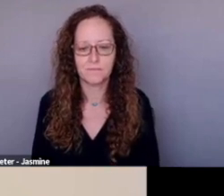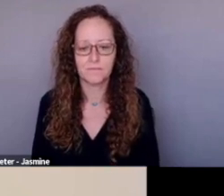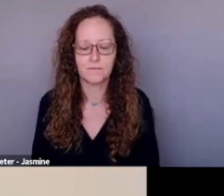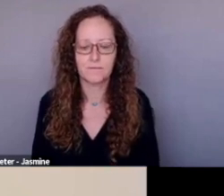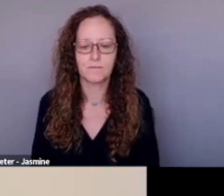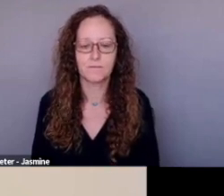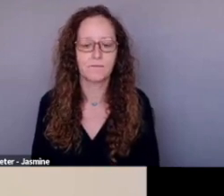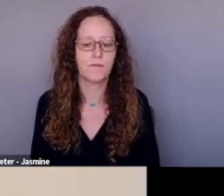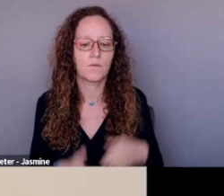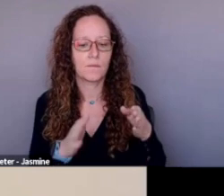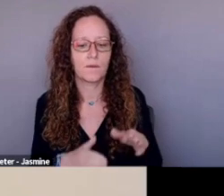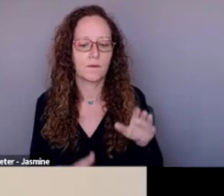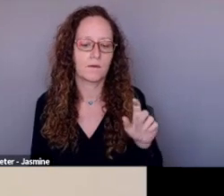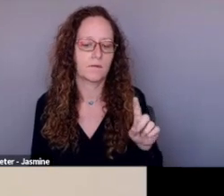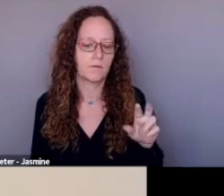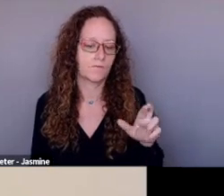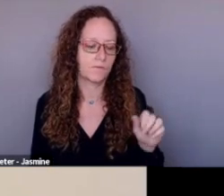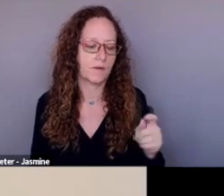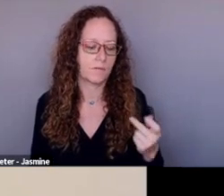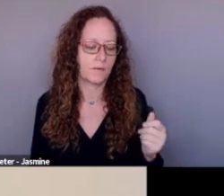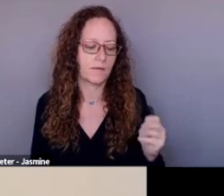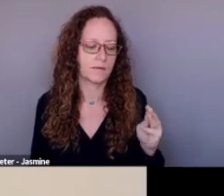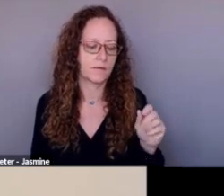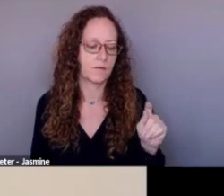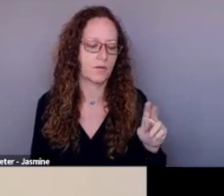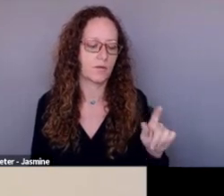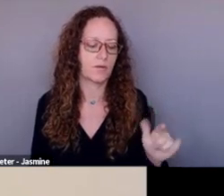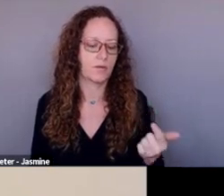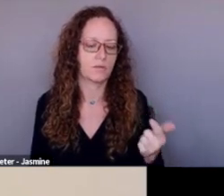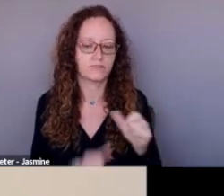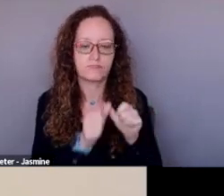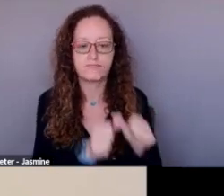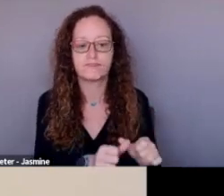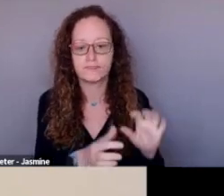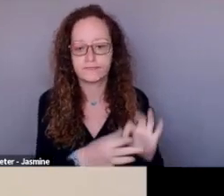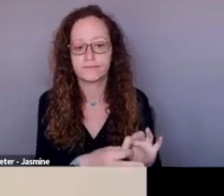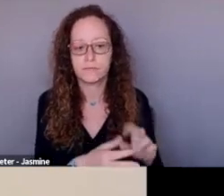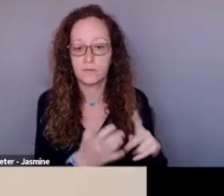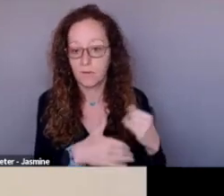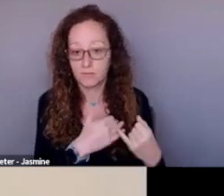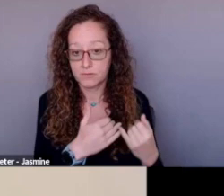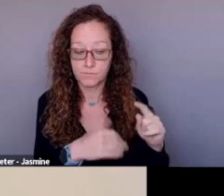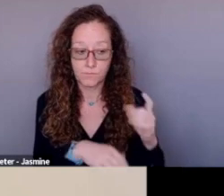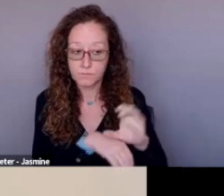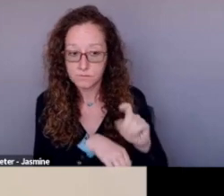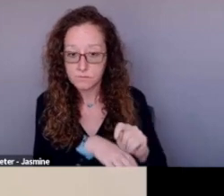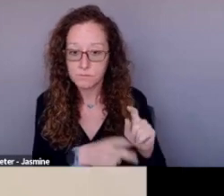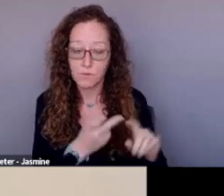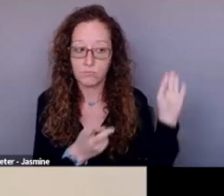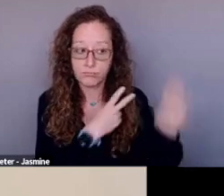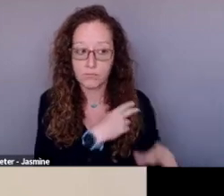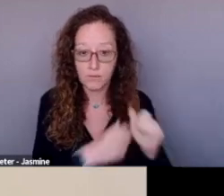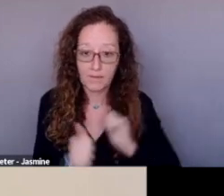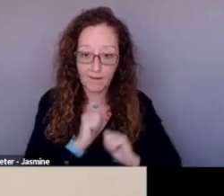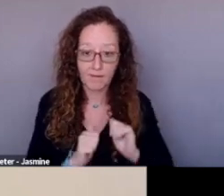How long will a dramaturg stay on a project? Just the consultation or the full play? Ooh, that's a wonderful